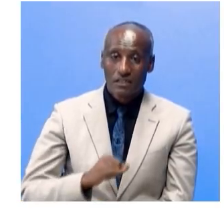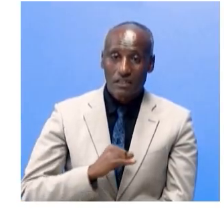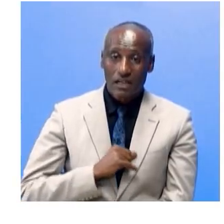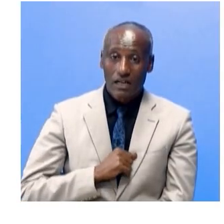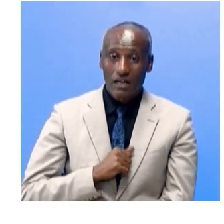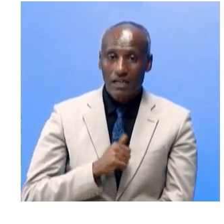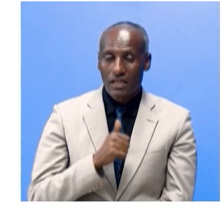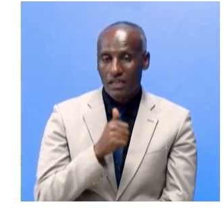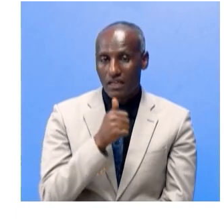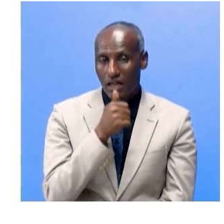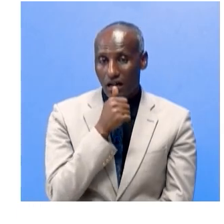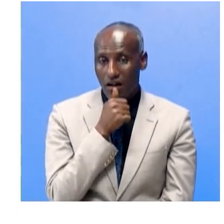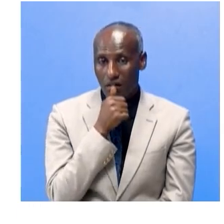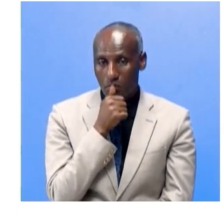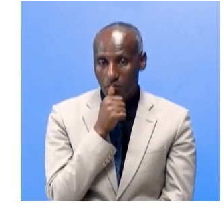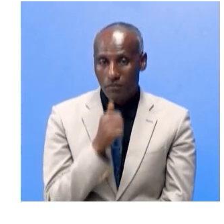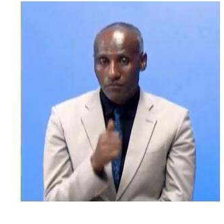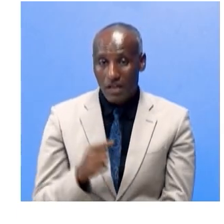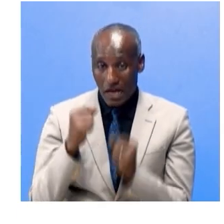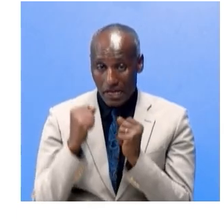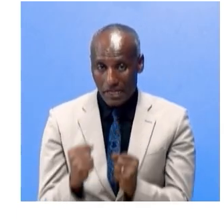I. Then can.